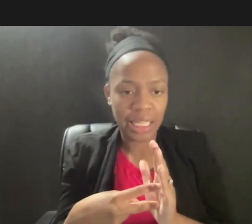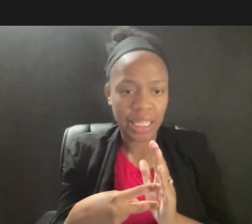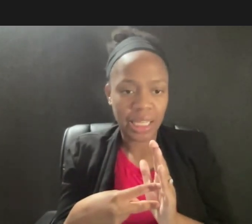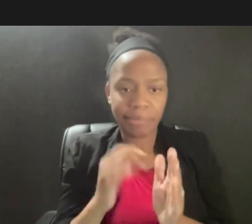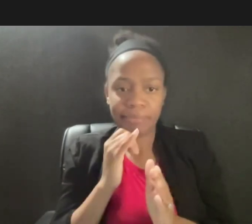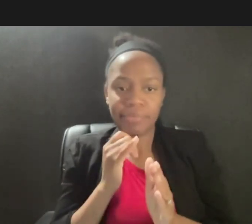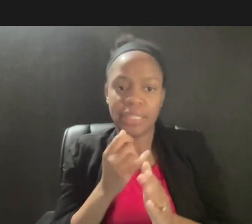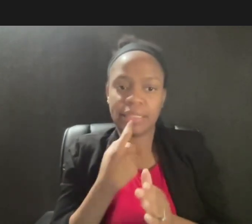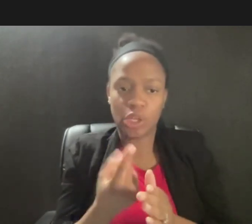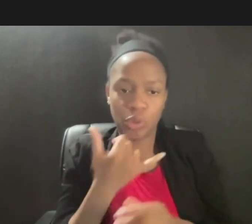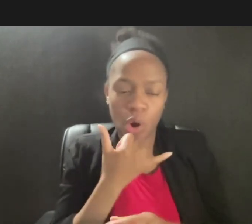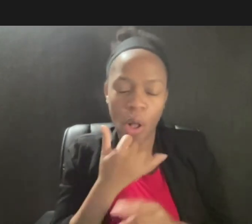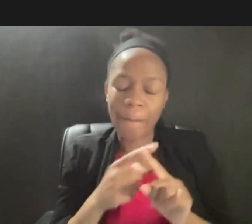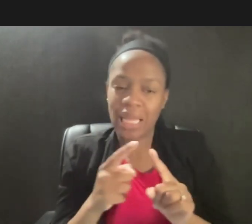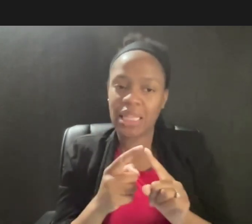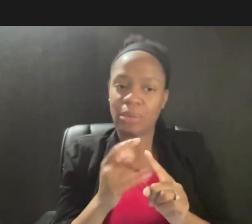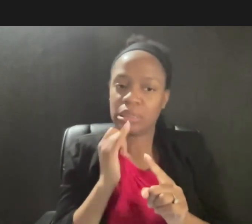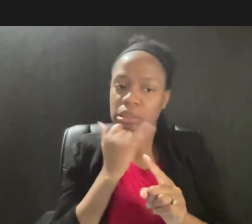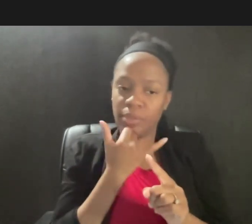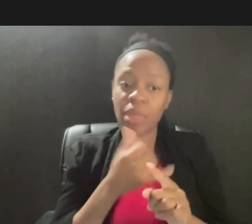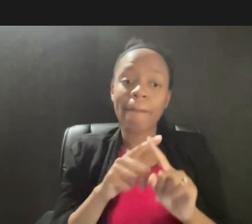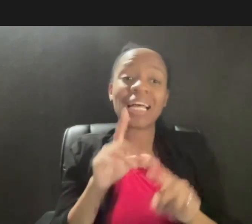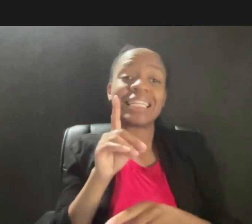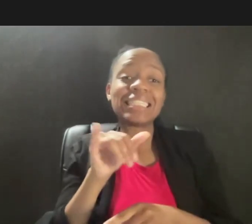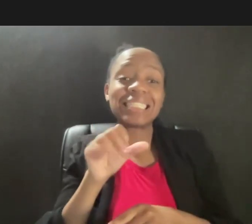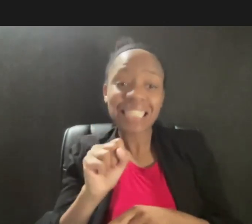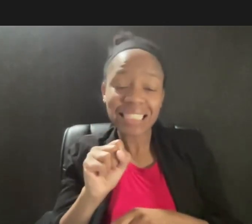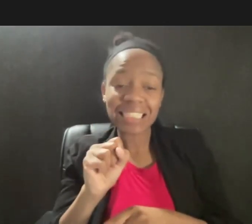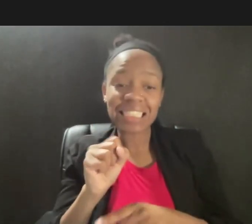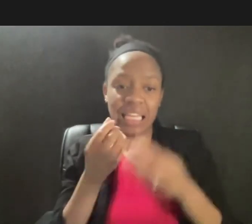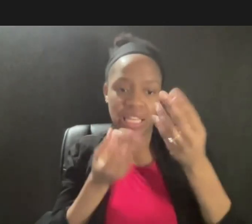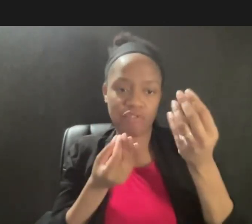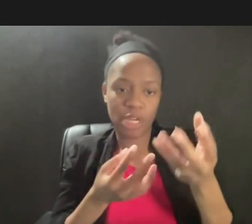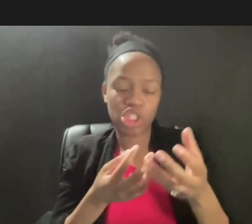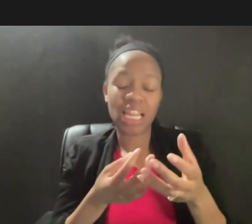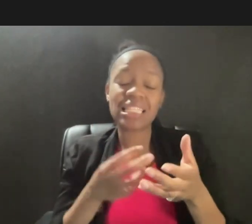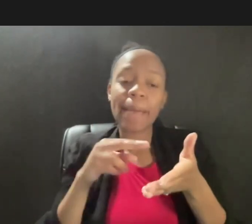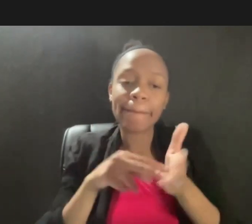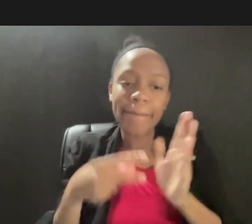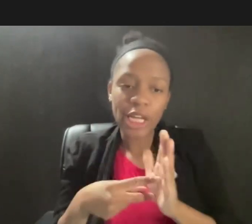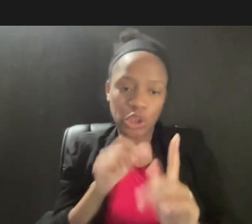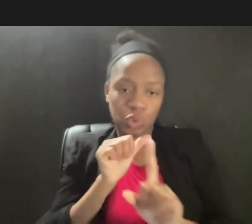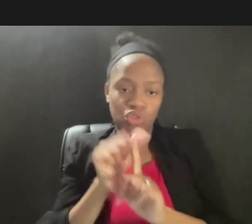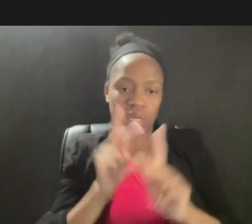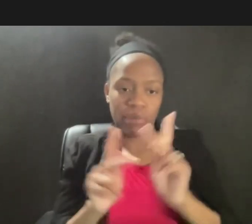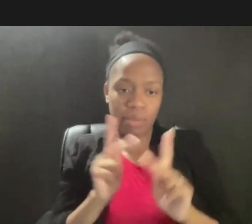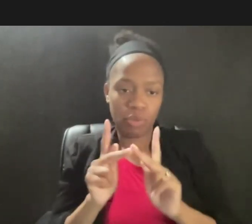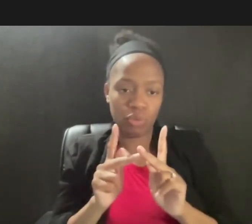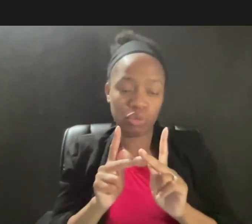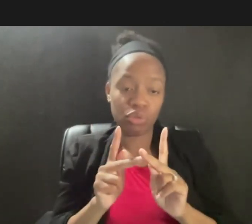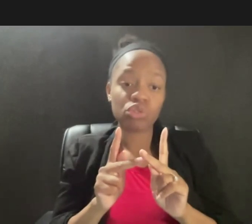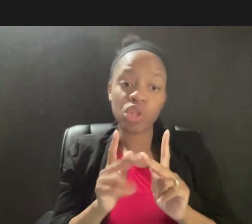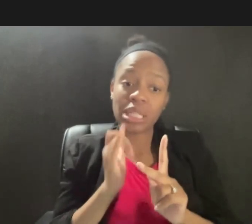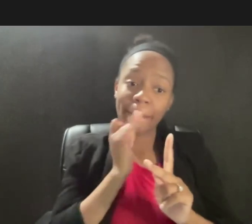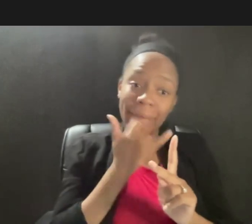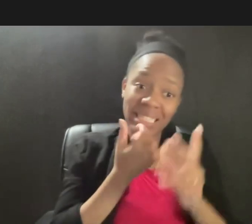But disinformation is willful intent to lie and deceive, to trick people. And so there's a lot of both. There's misinformation